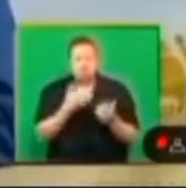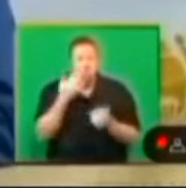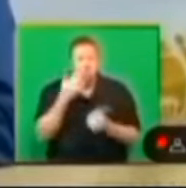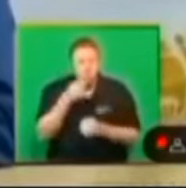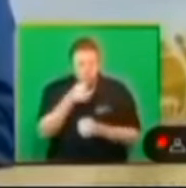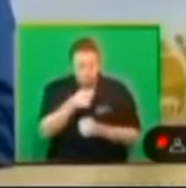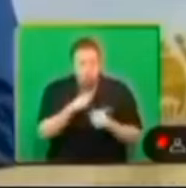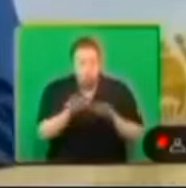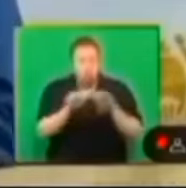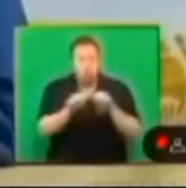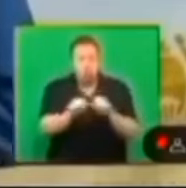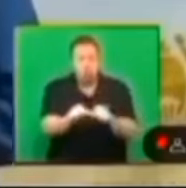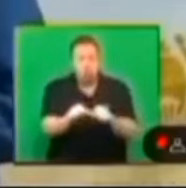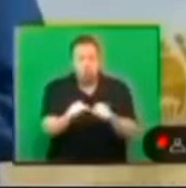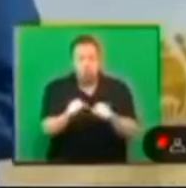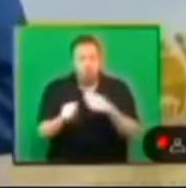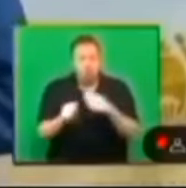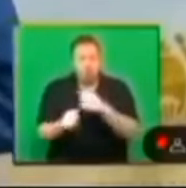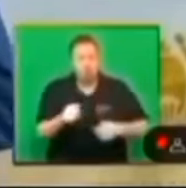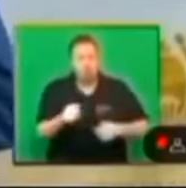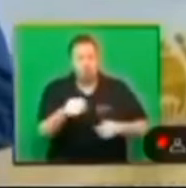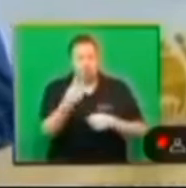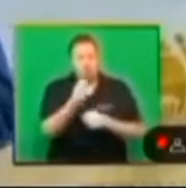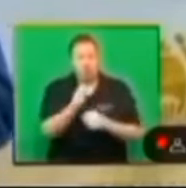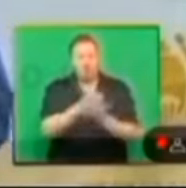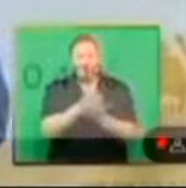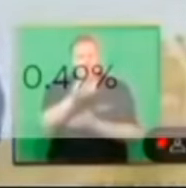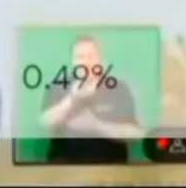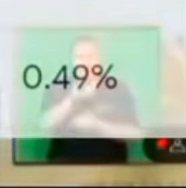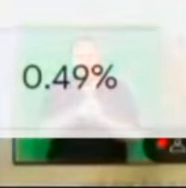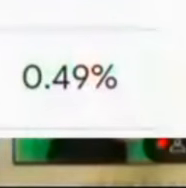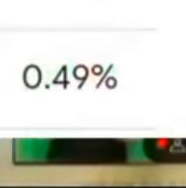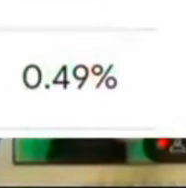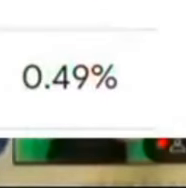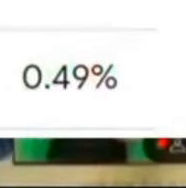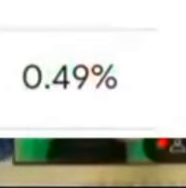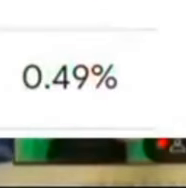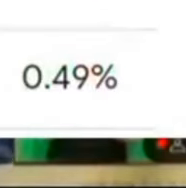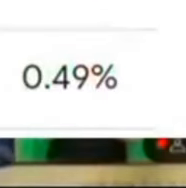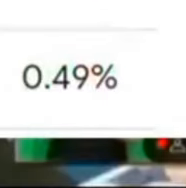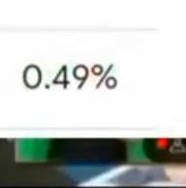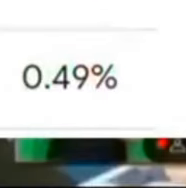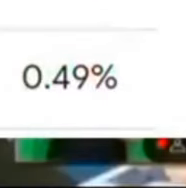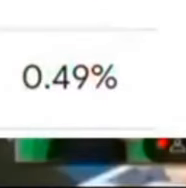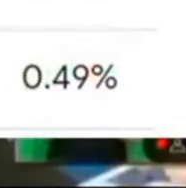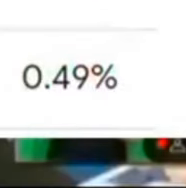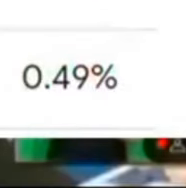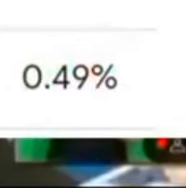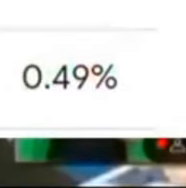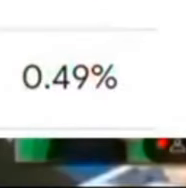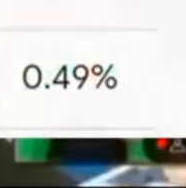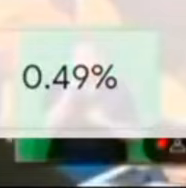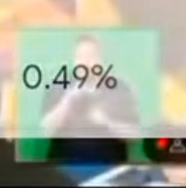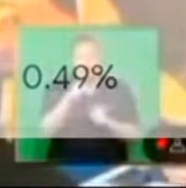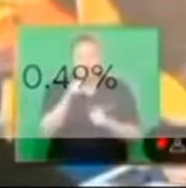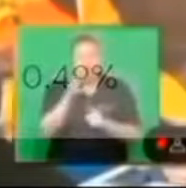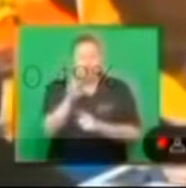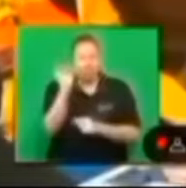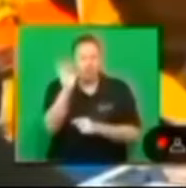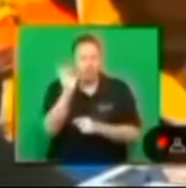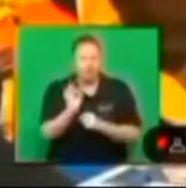president in 2018, the growth rate, the economic growth rate, was